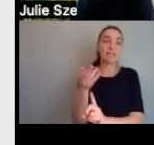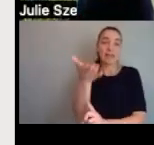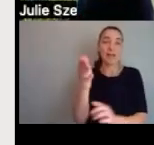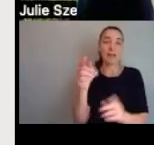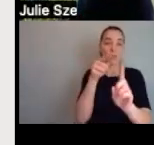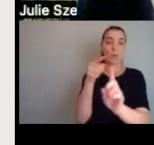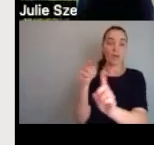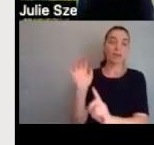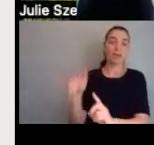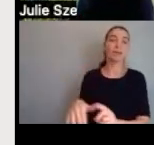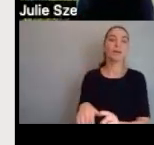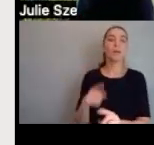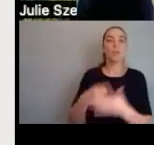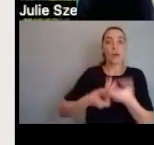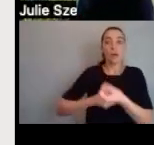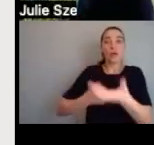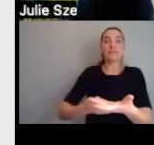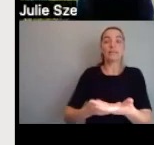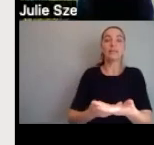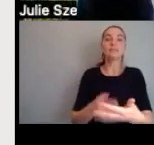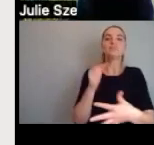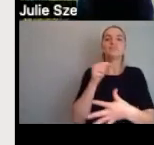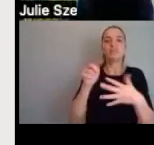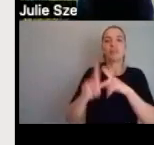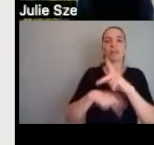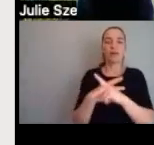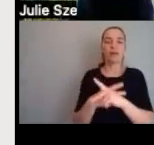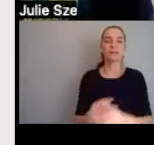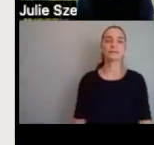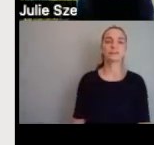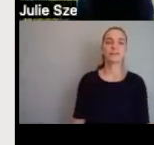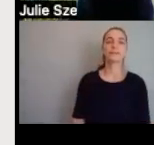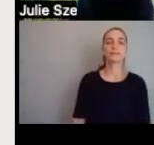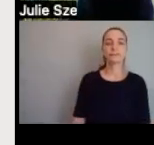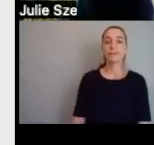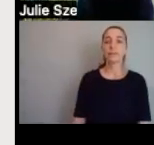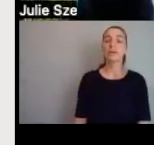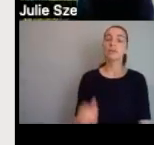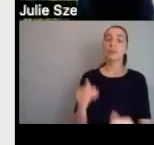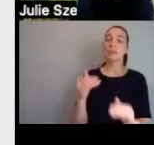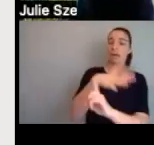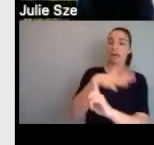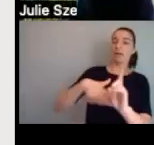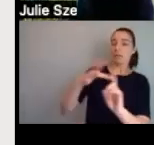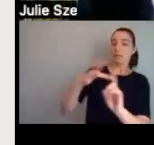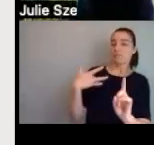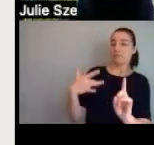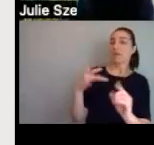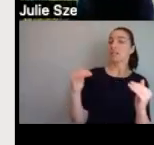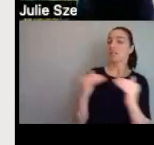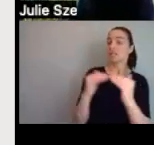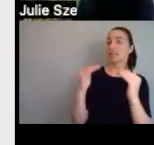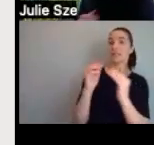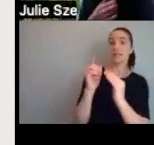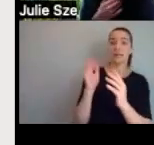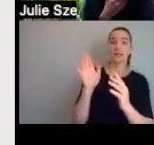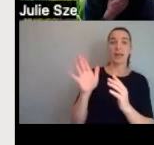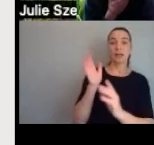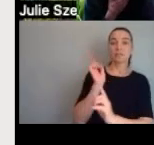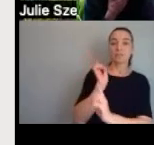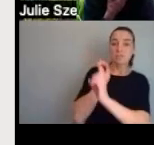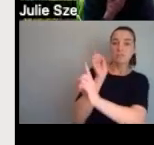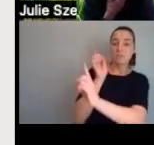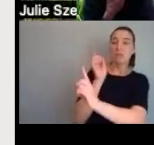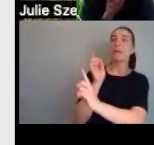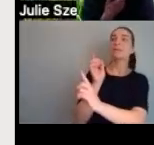Um, so the, uh, climate justice movements, um, really foreground their,